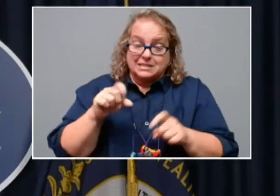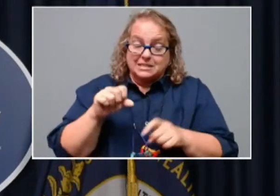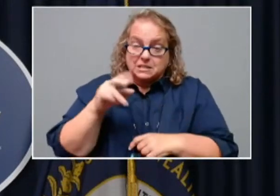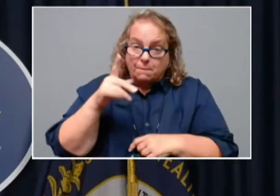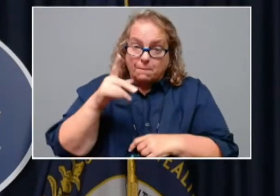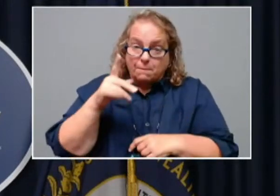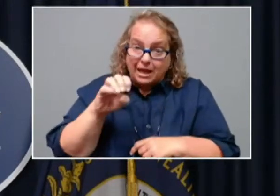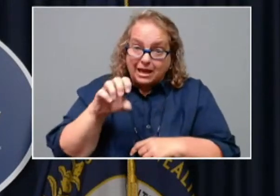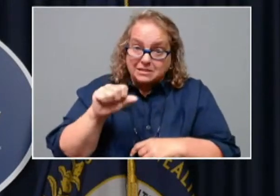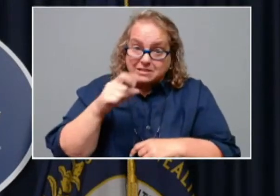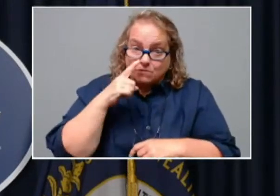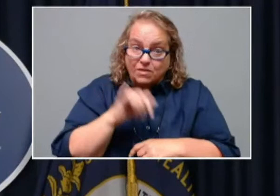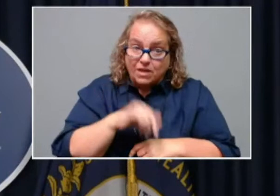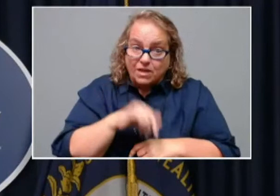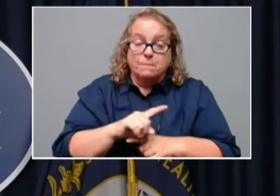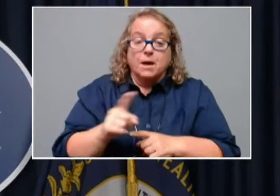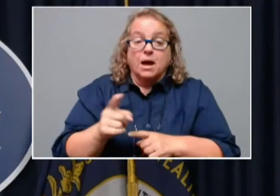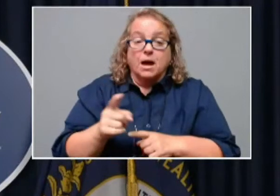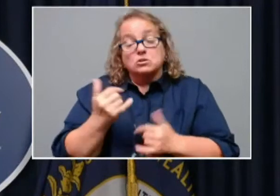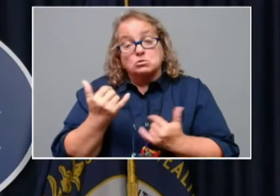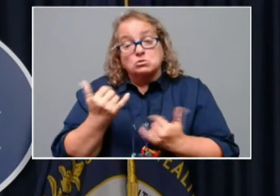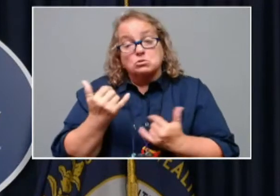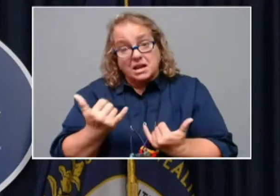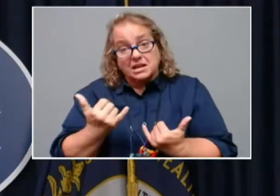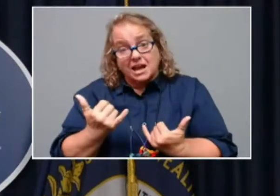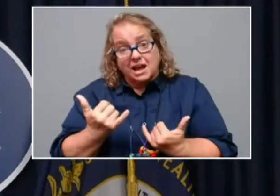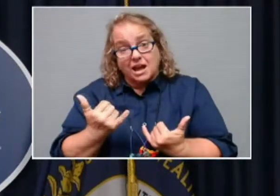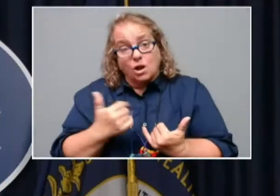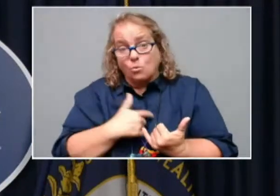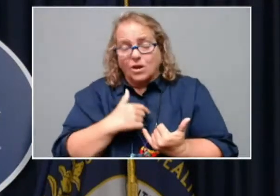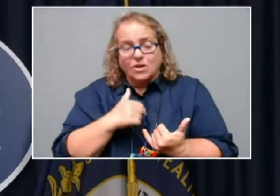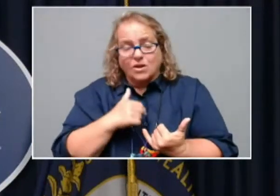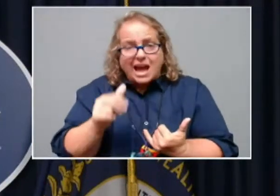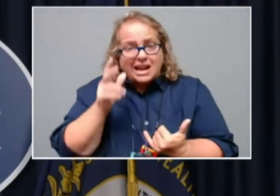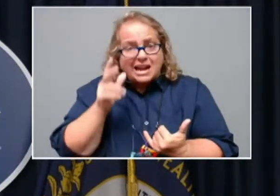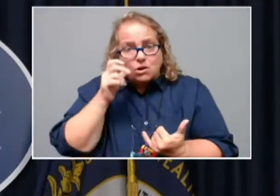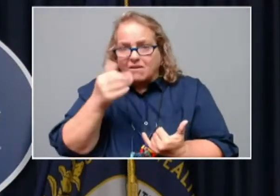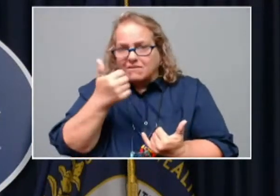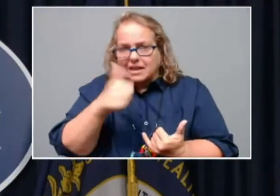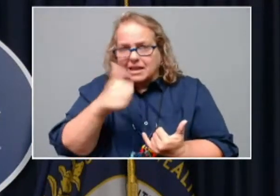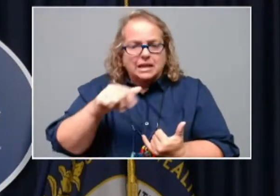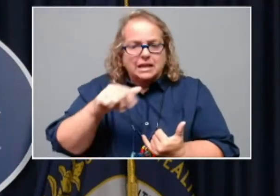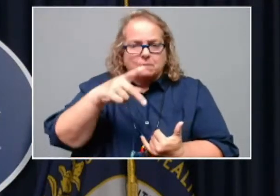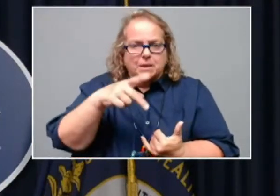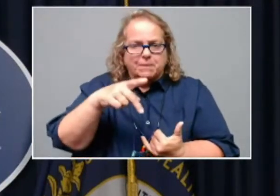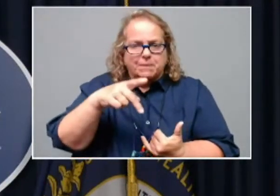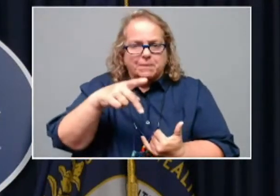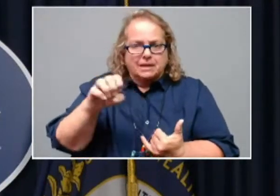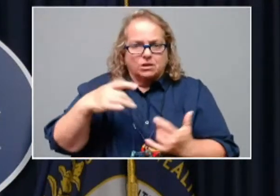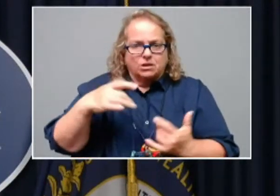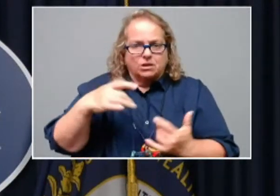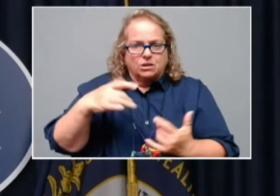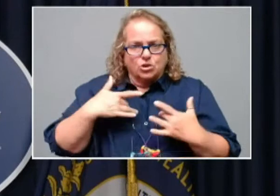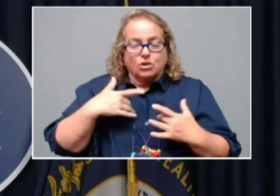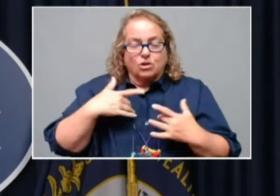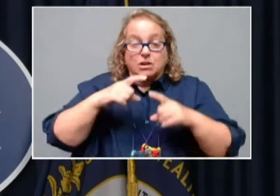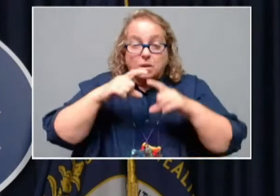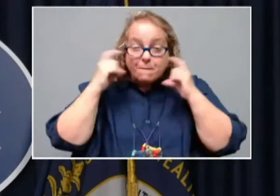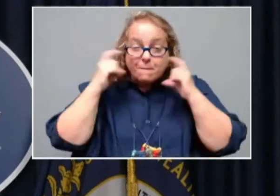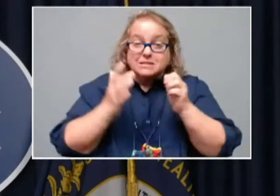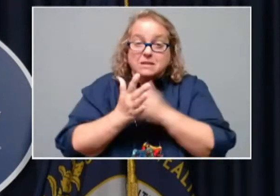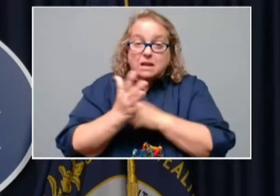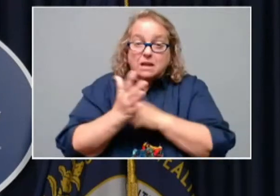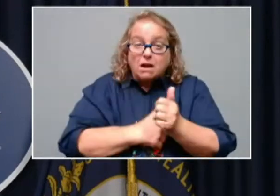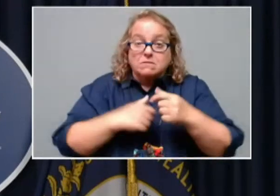But on the good end, right now, we're not hearing of any PPE concerns. So, just sporadic